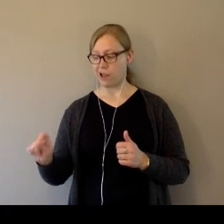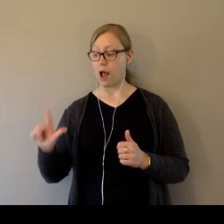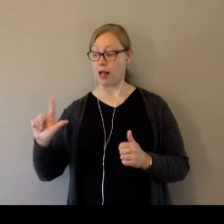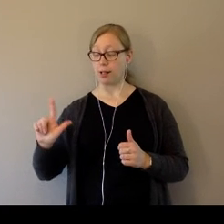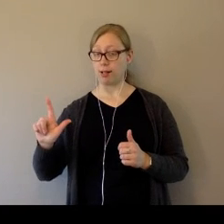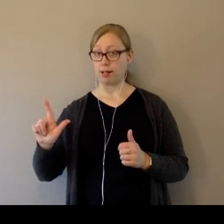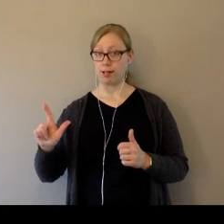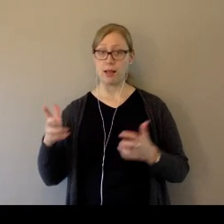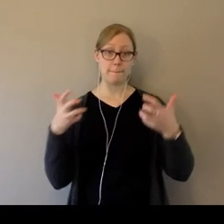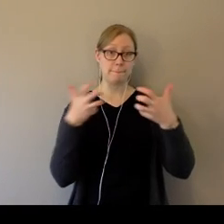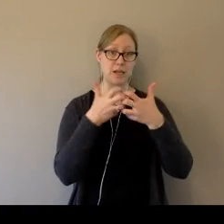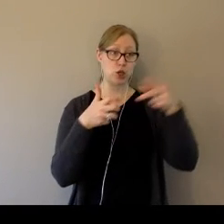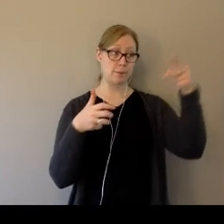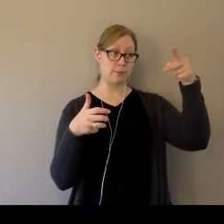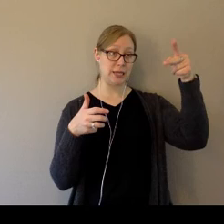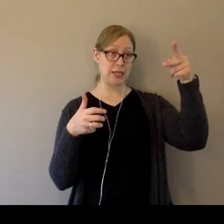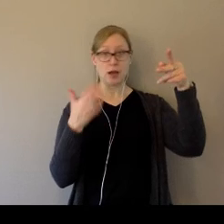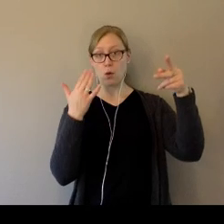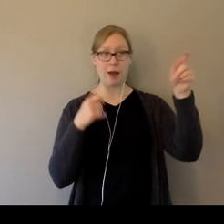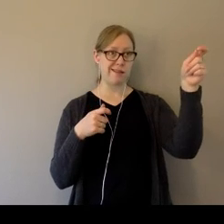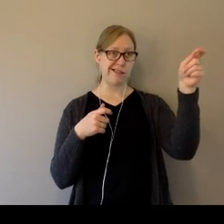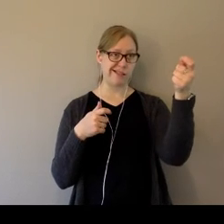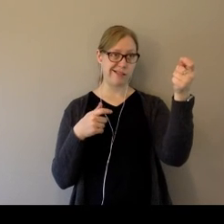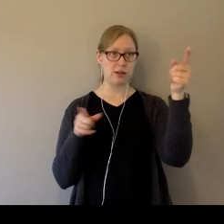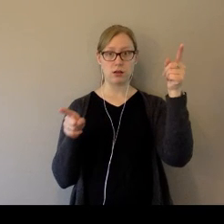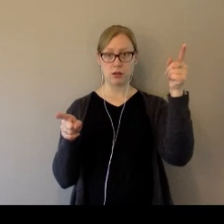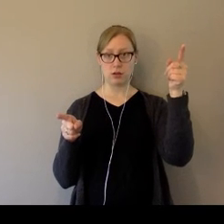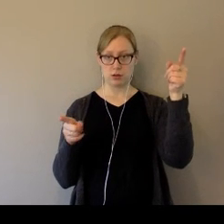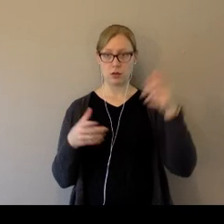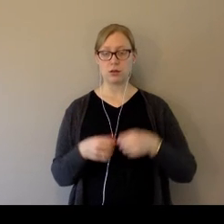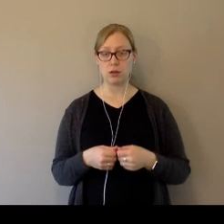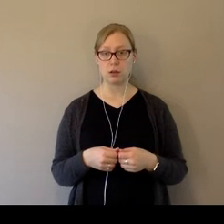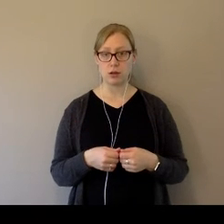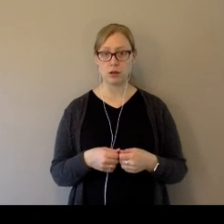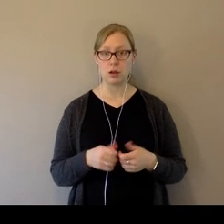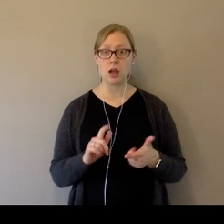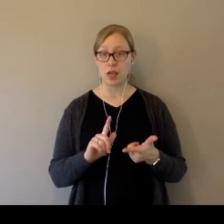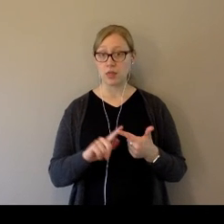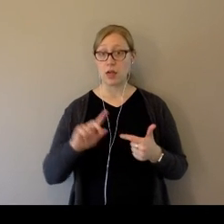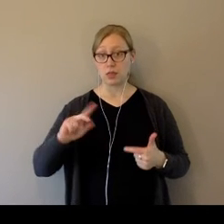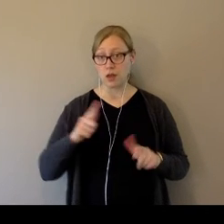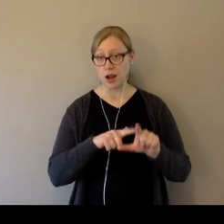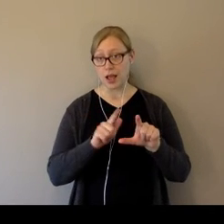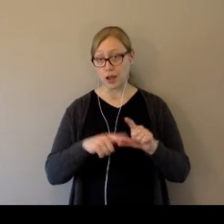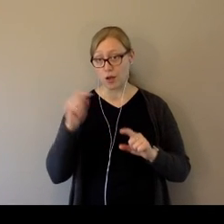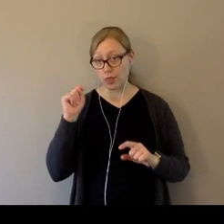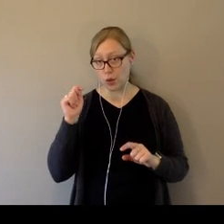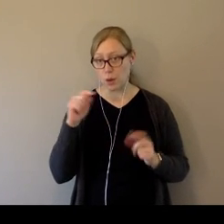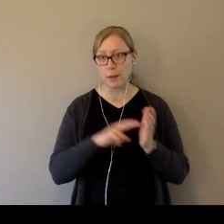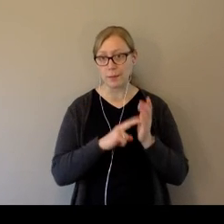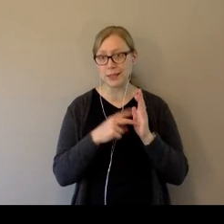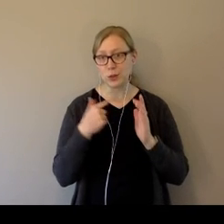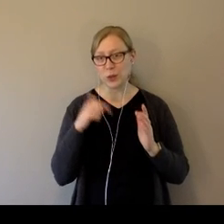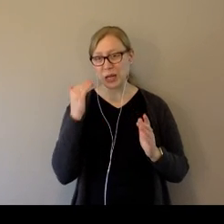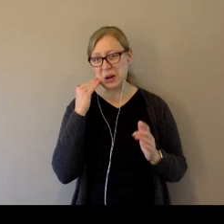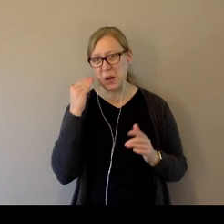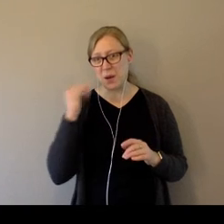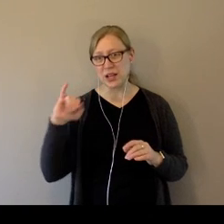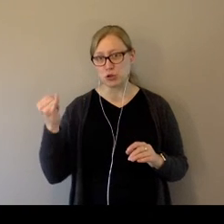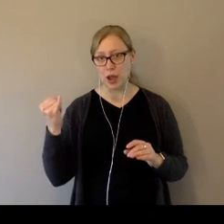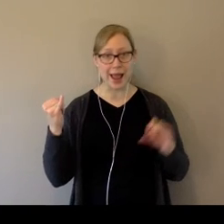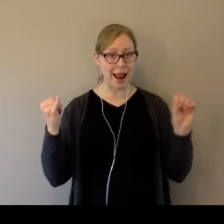match angle P because that has one tick mark. And then by the third angle theorem again, J is going to correspond to